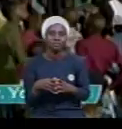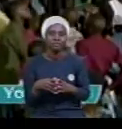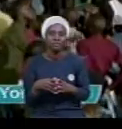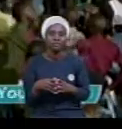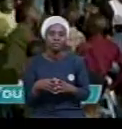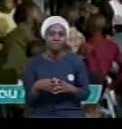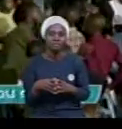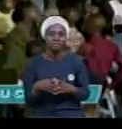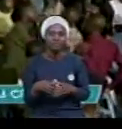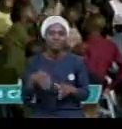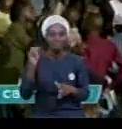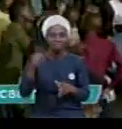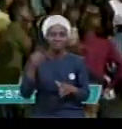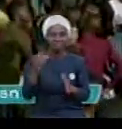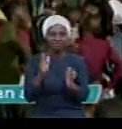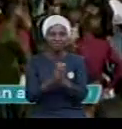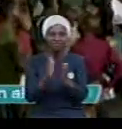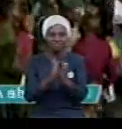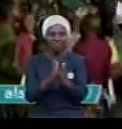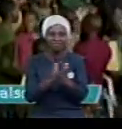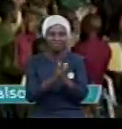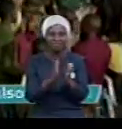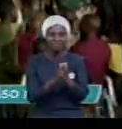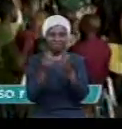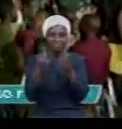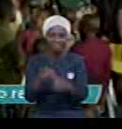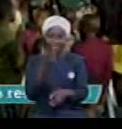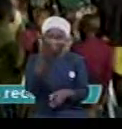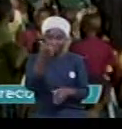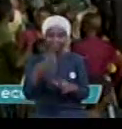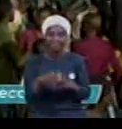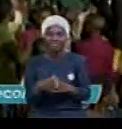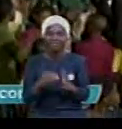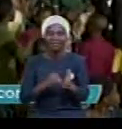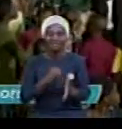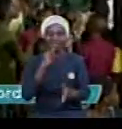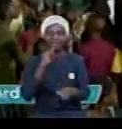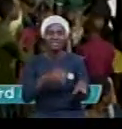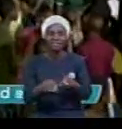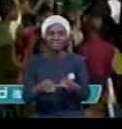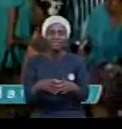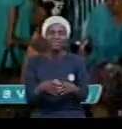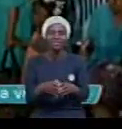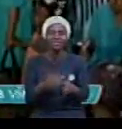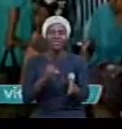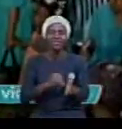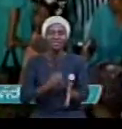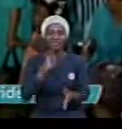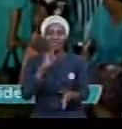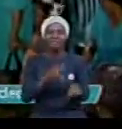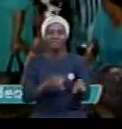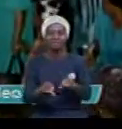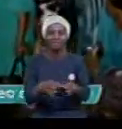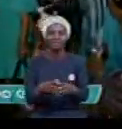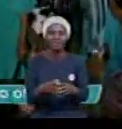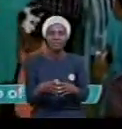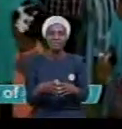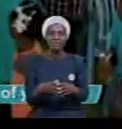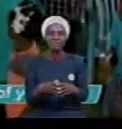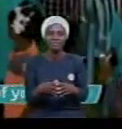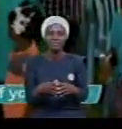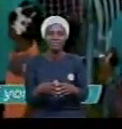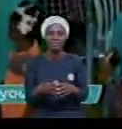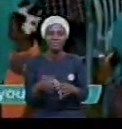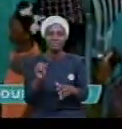Yes, the clapping is going on there. Yes, it is done. It is done.